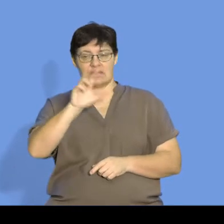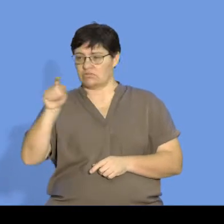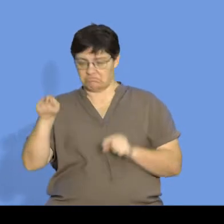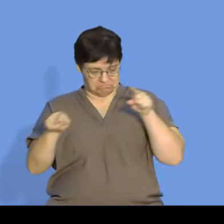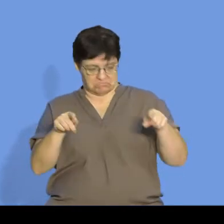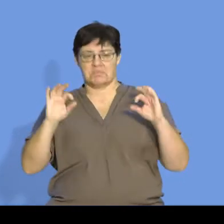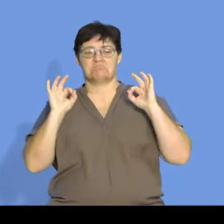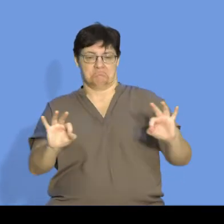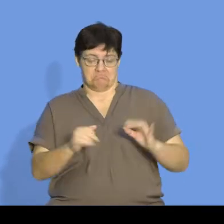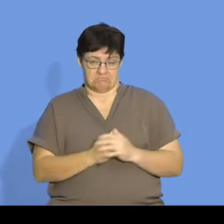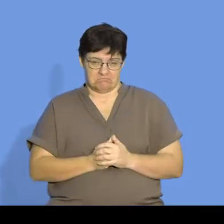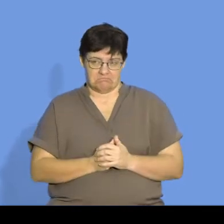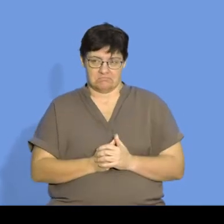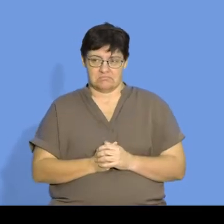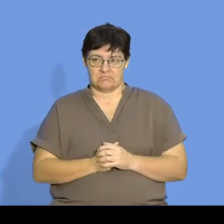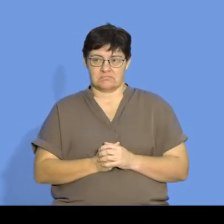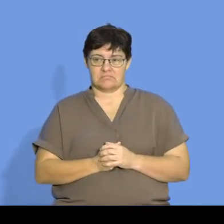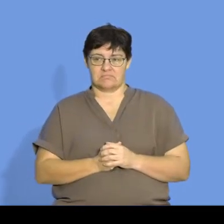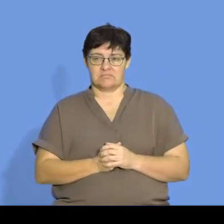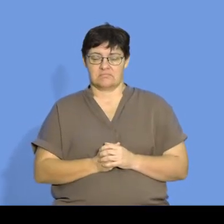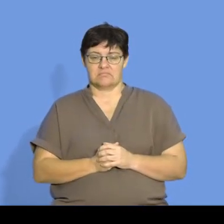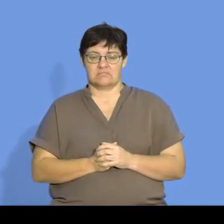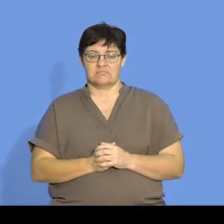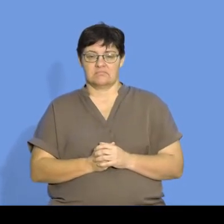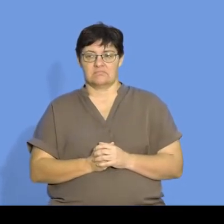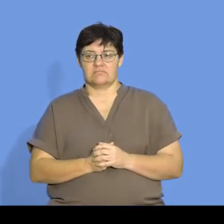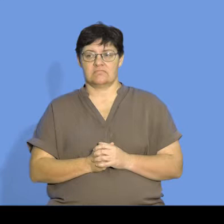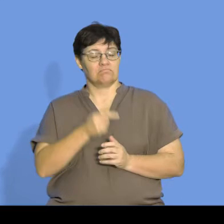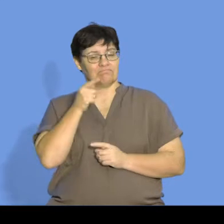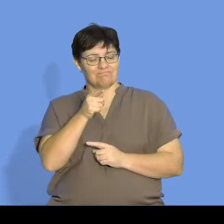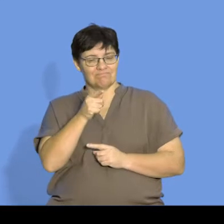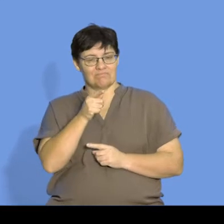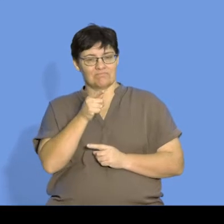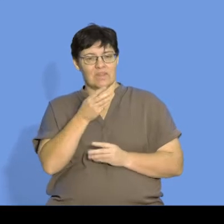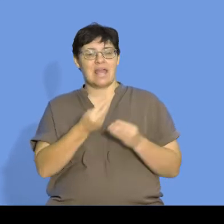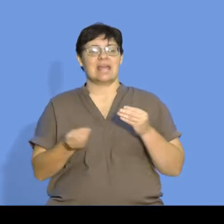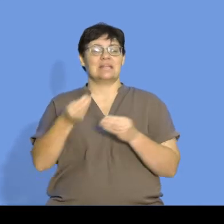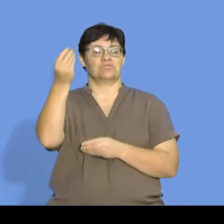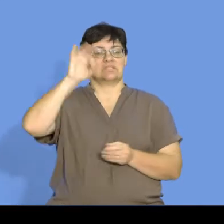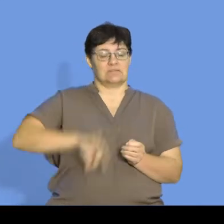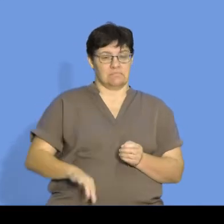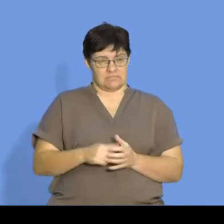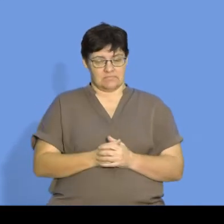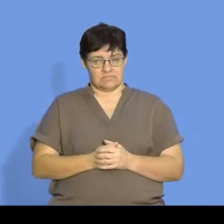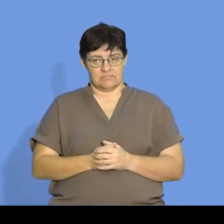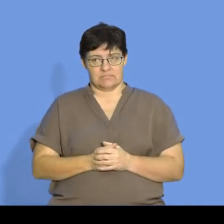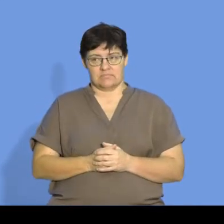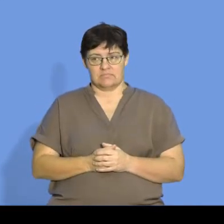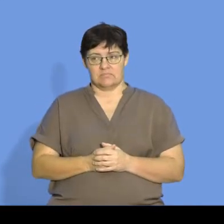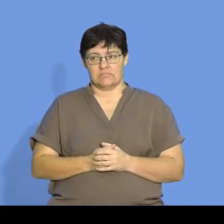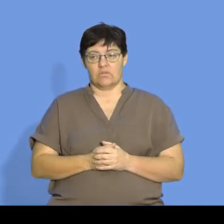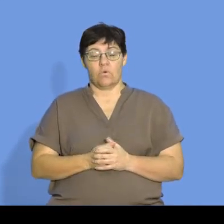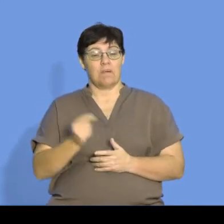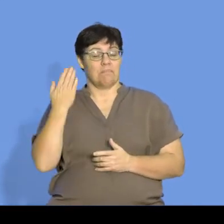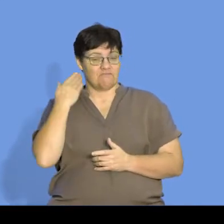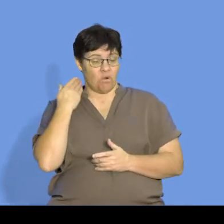48,800. As you can see, it appears on your answer sheet. Right, now you come to your interest income and you say, because you